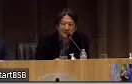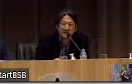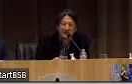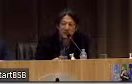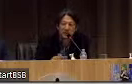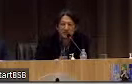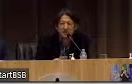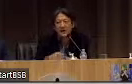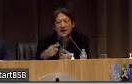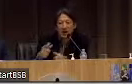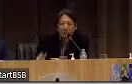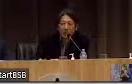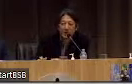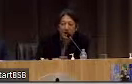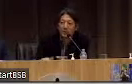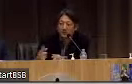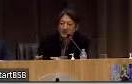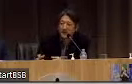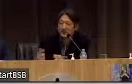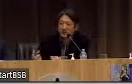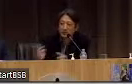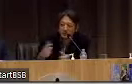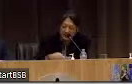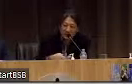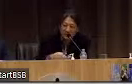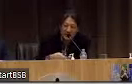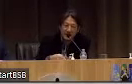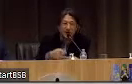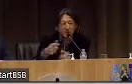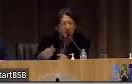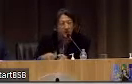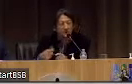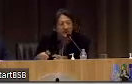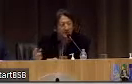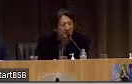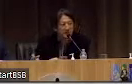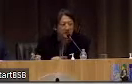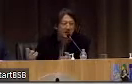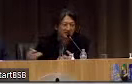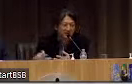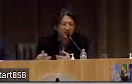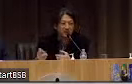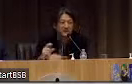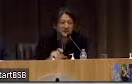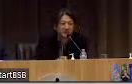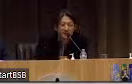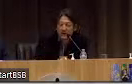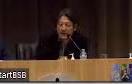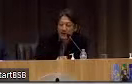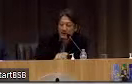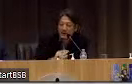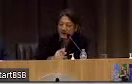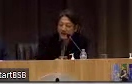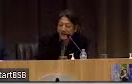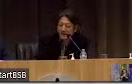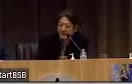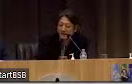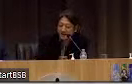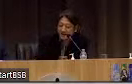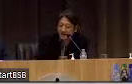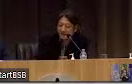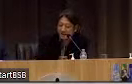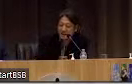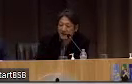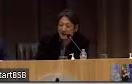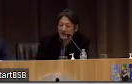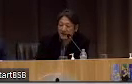not have. So we can identify the state that can support other state and vice versa. And we start to create